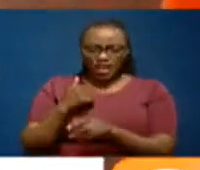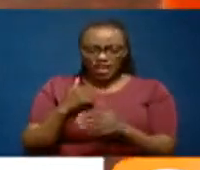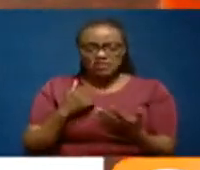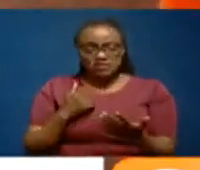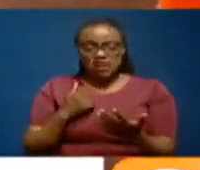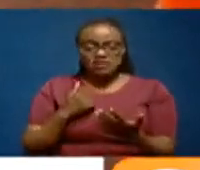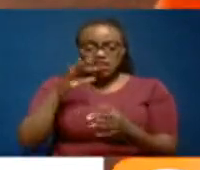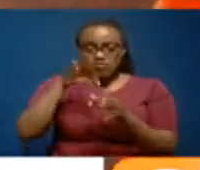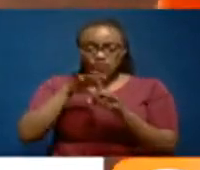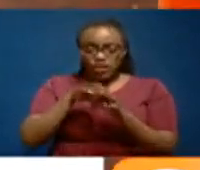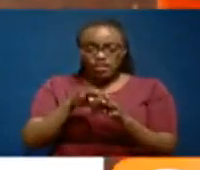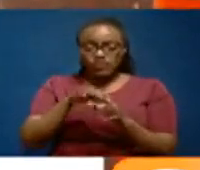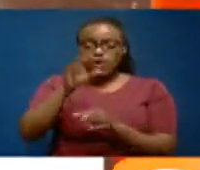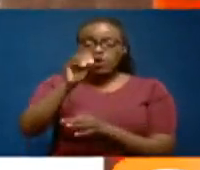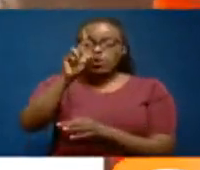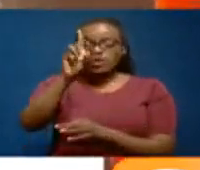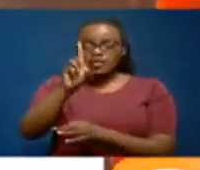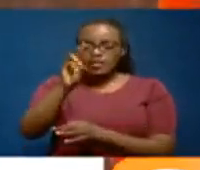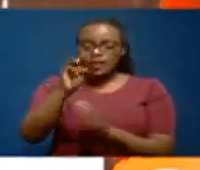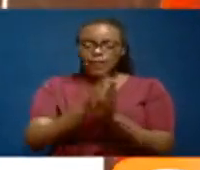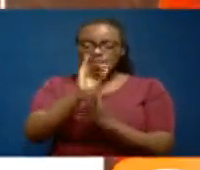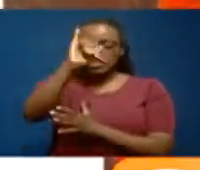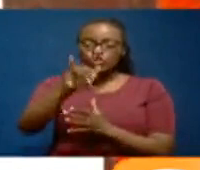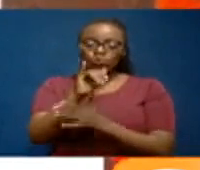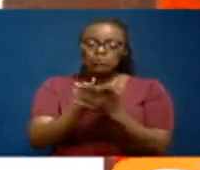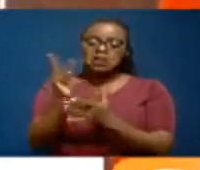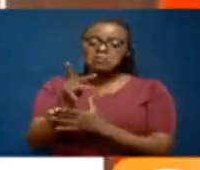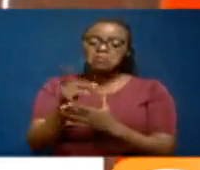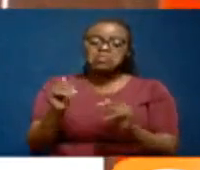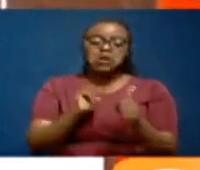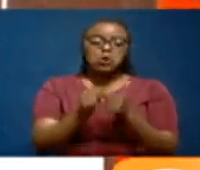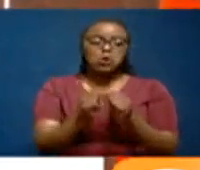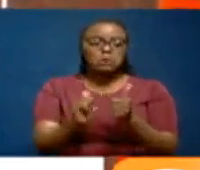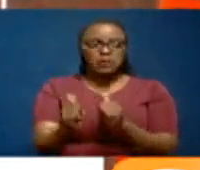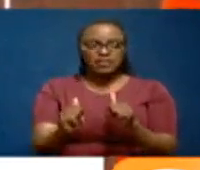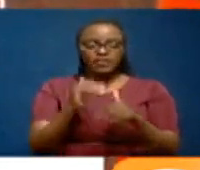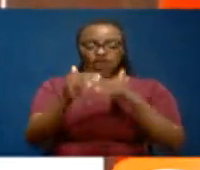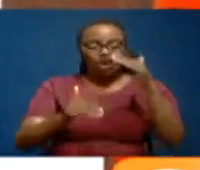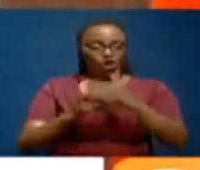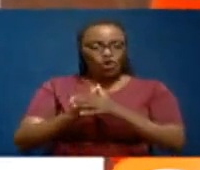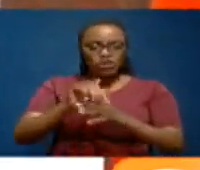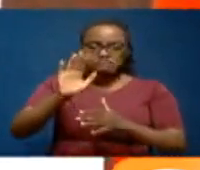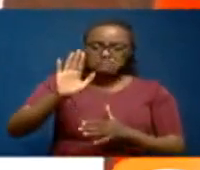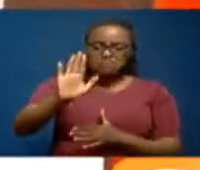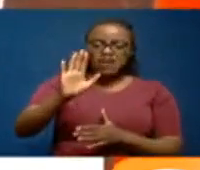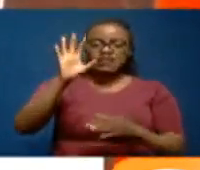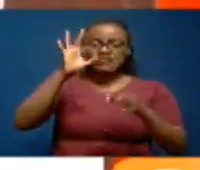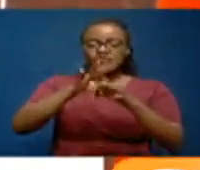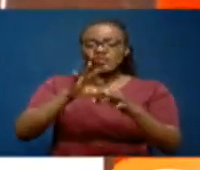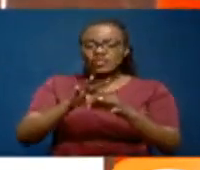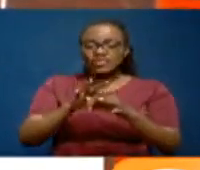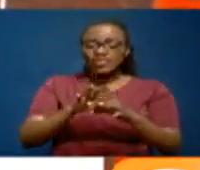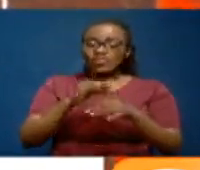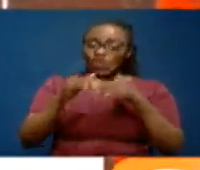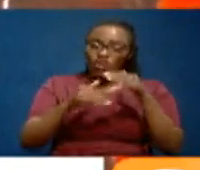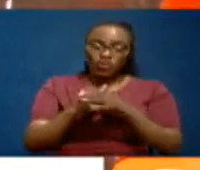Loborukai, ni ODM na Jubilee na chapana, na yote ni kura yako. Ite